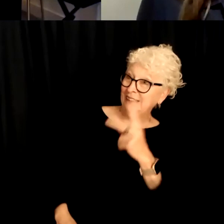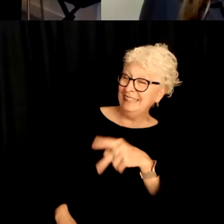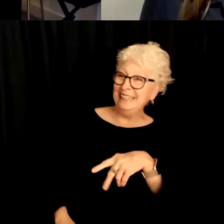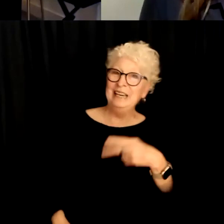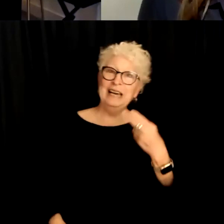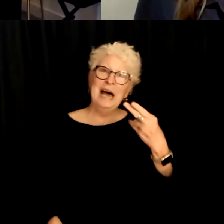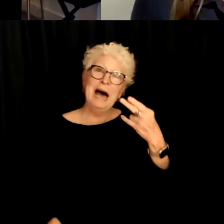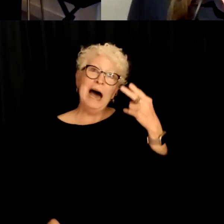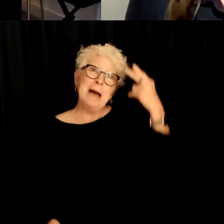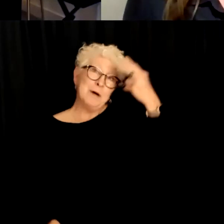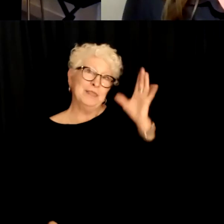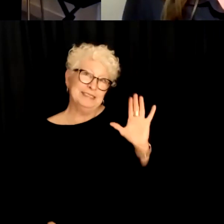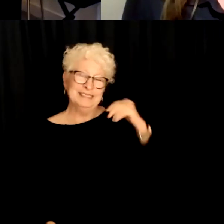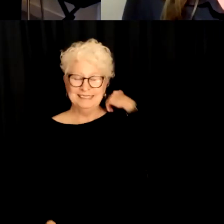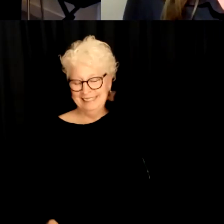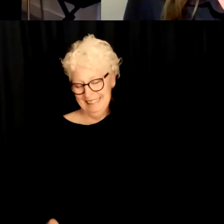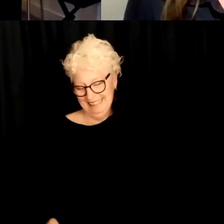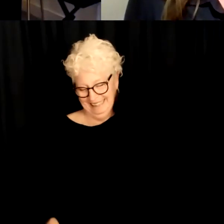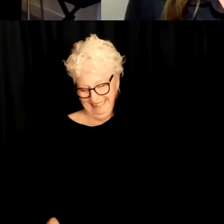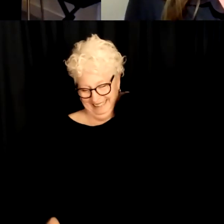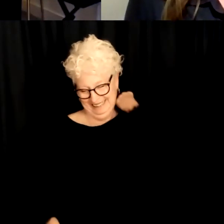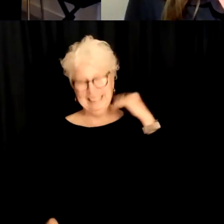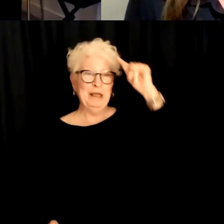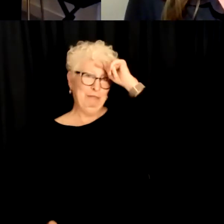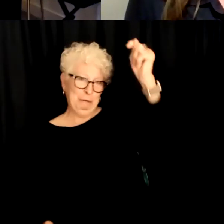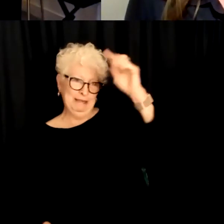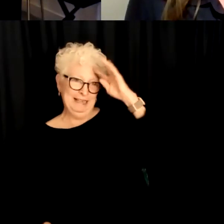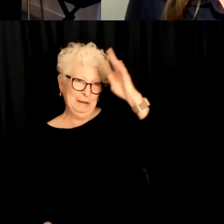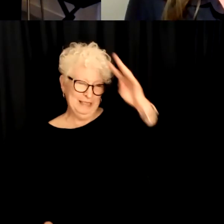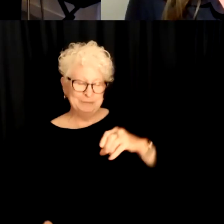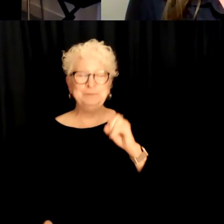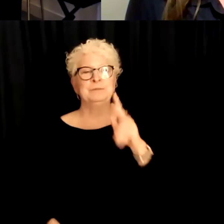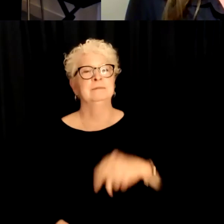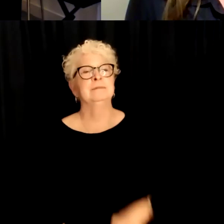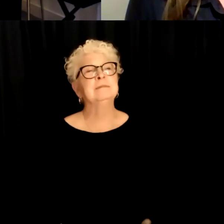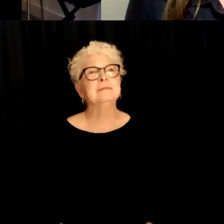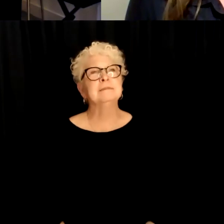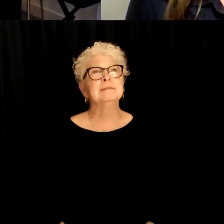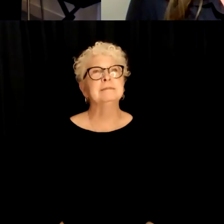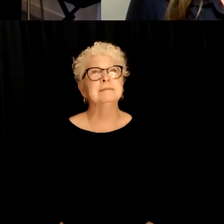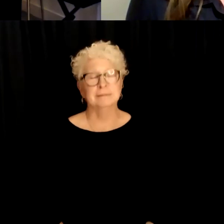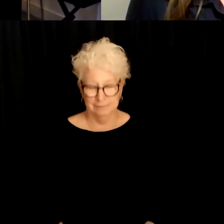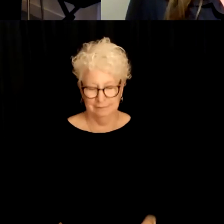So hypothetically speaking, well, and actually, so what's funny is that